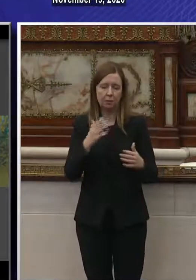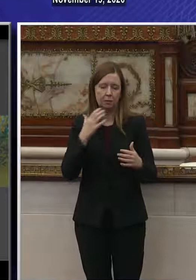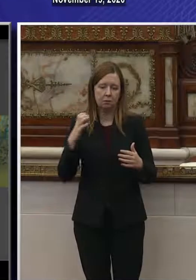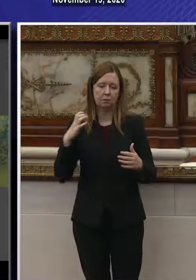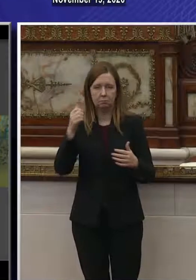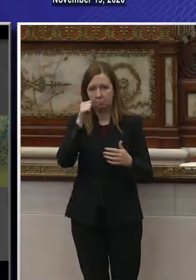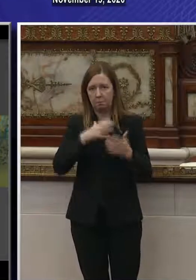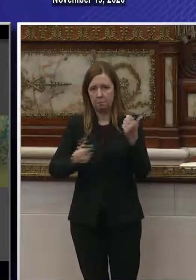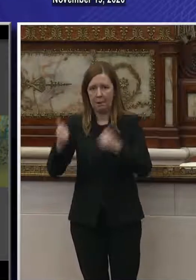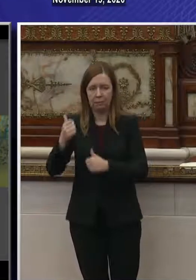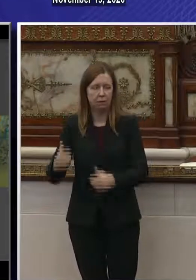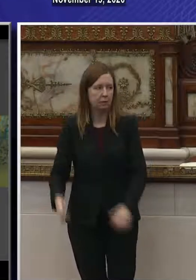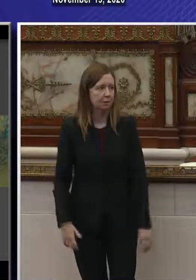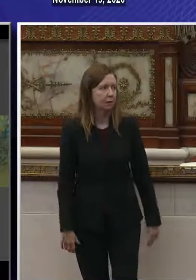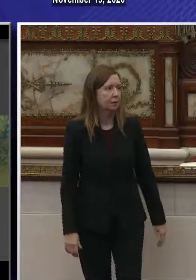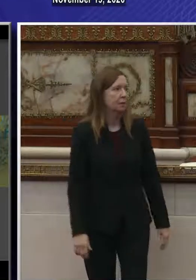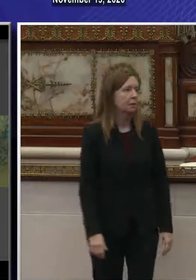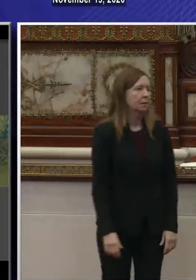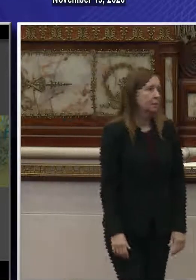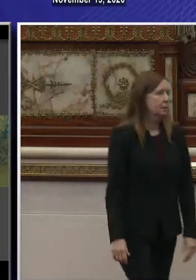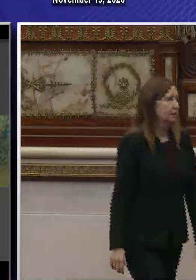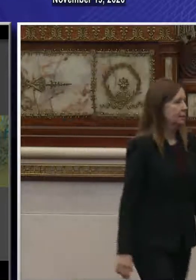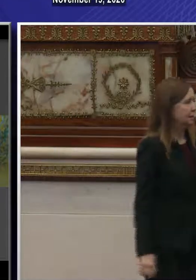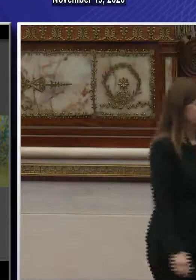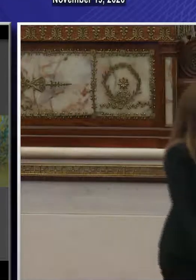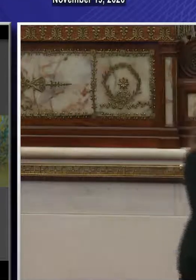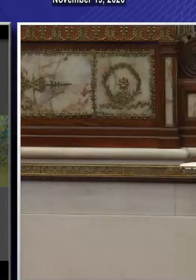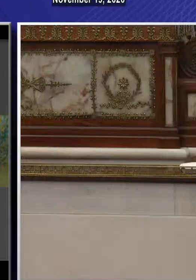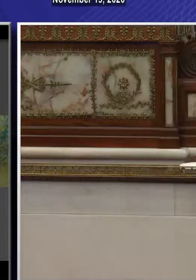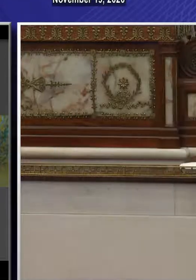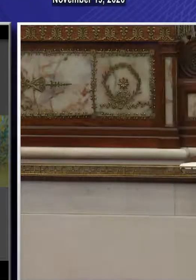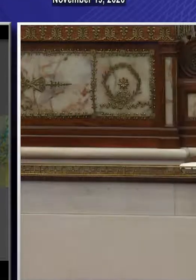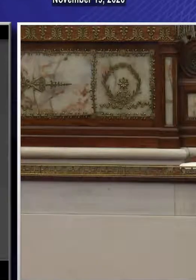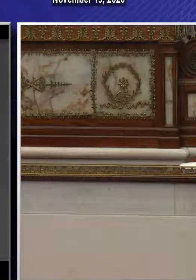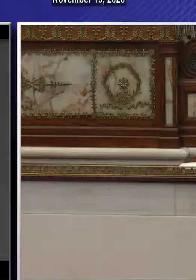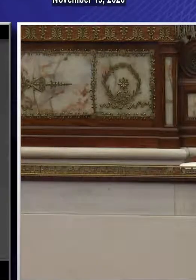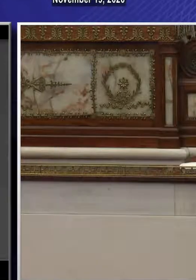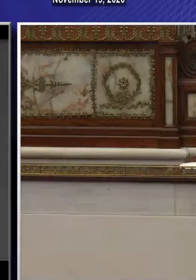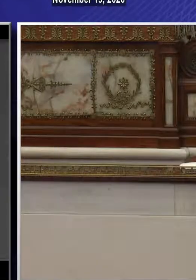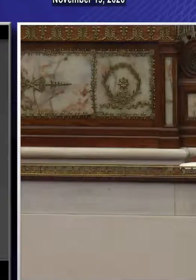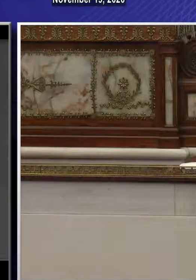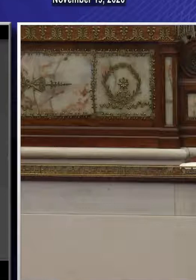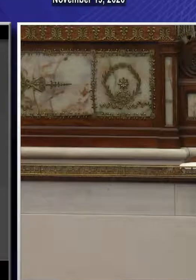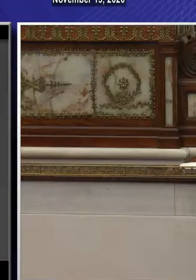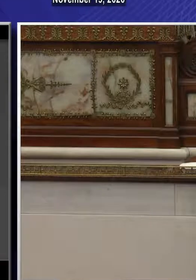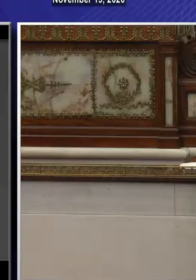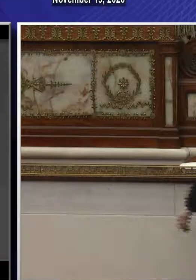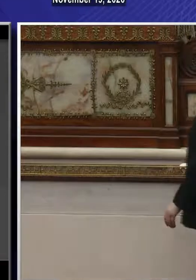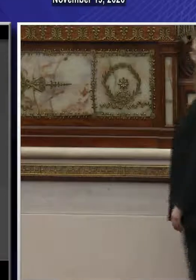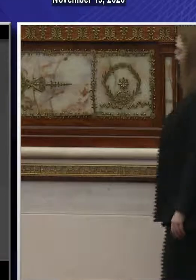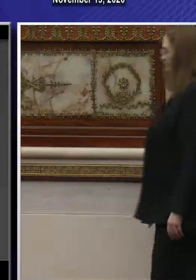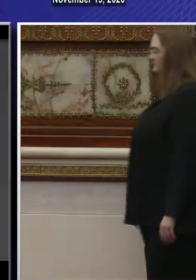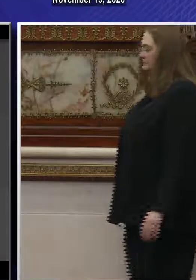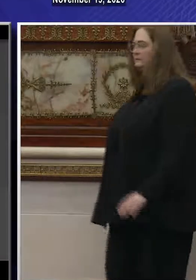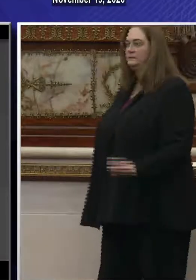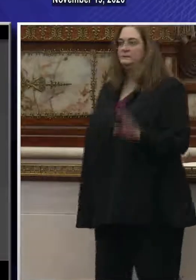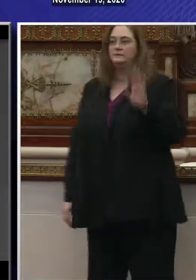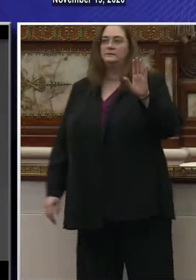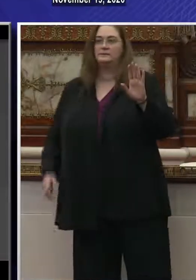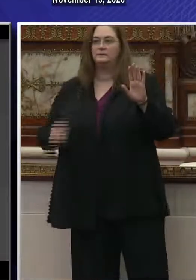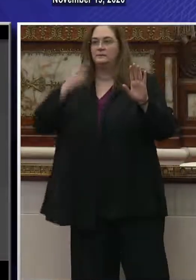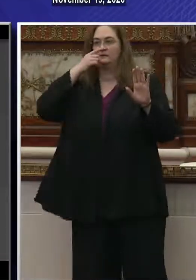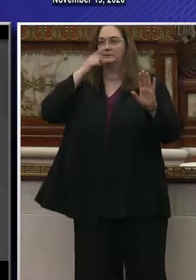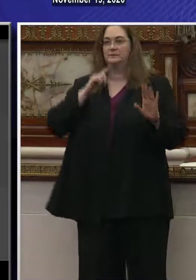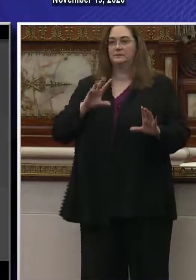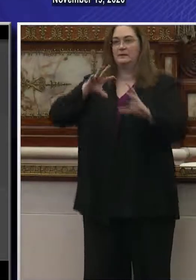Chair. May I quickly make a statement, following up? Yes. I think that if I just make a